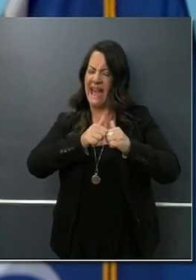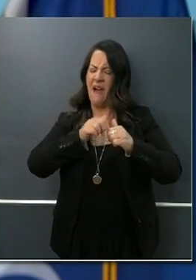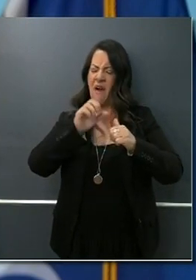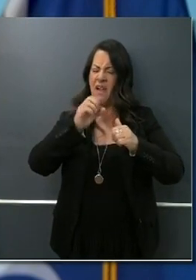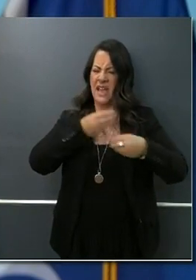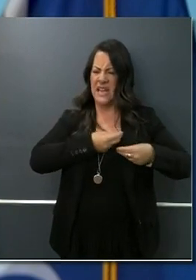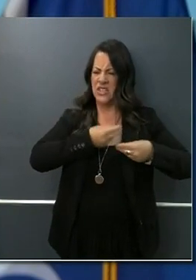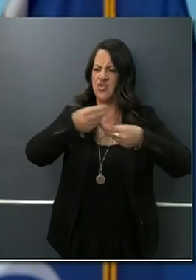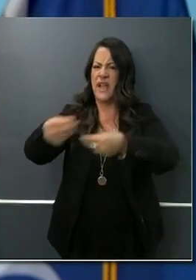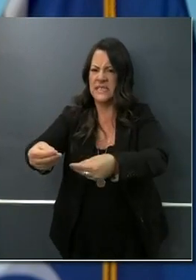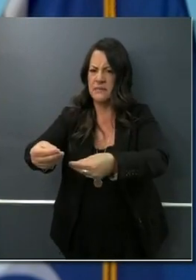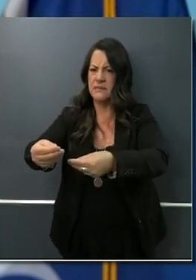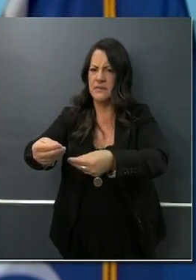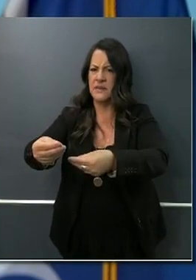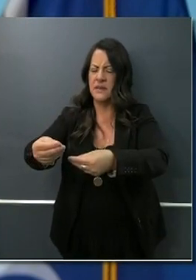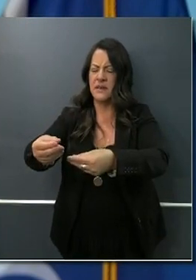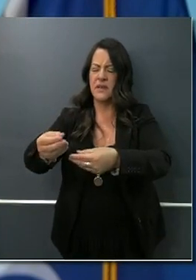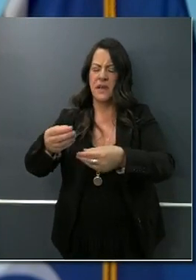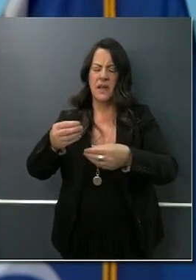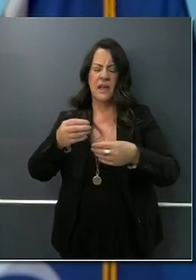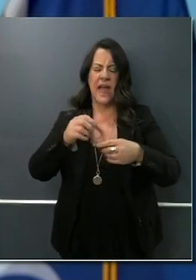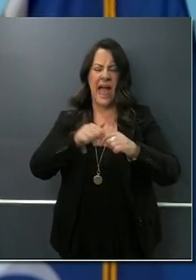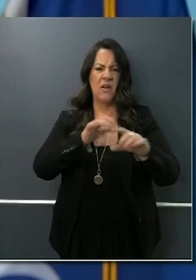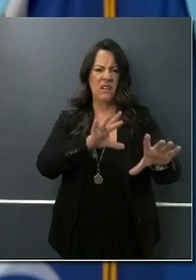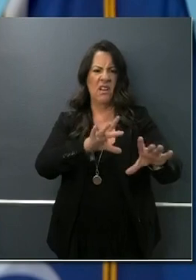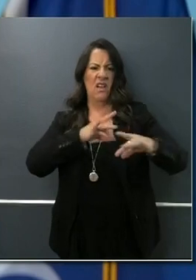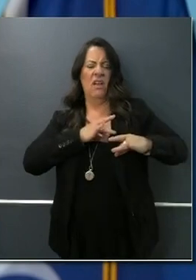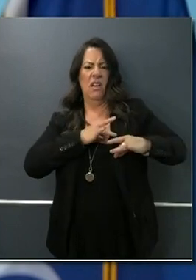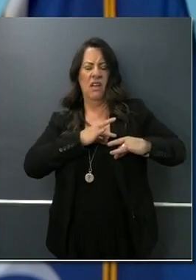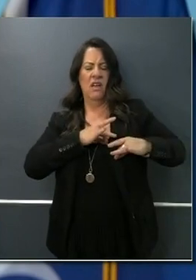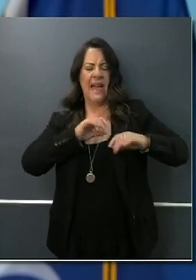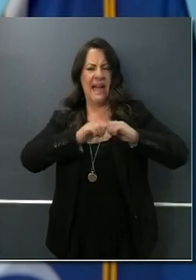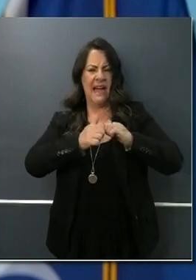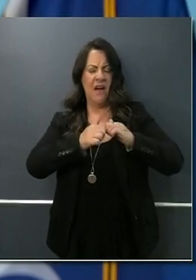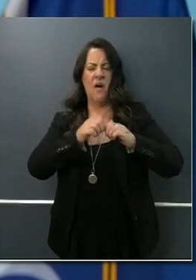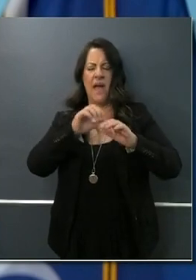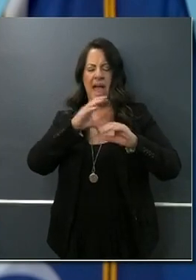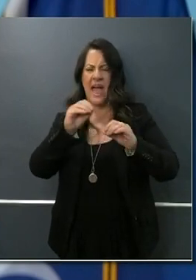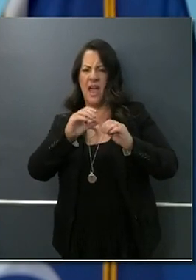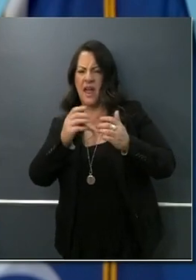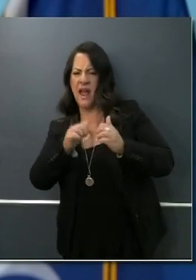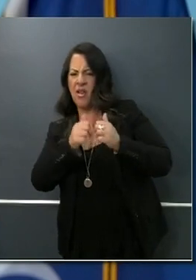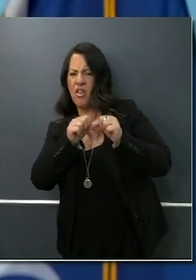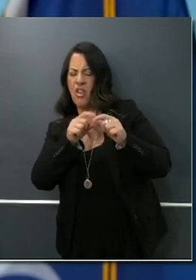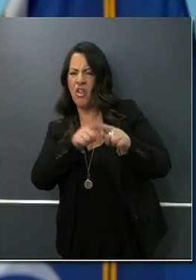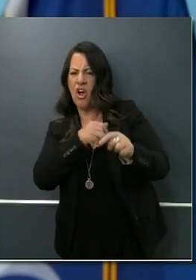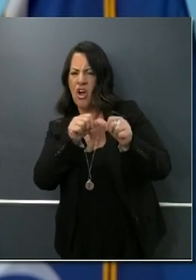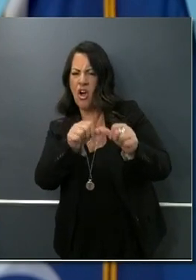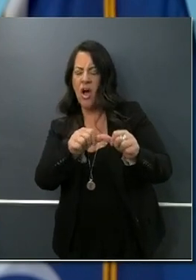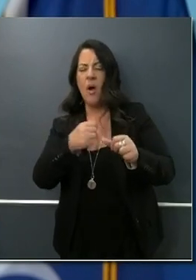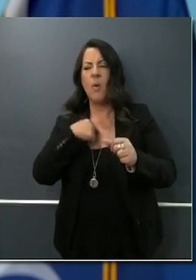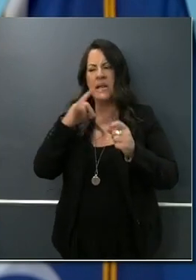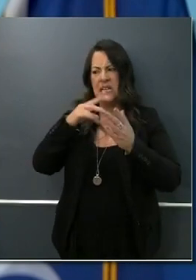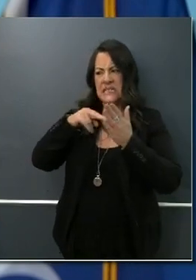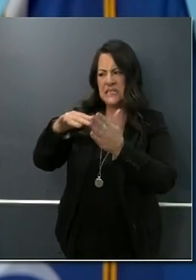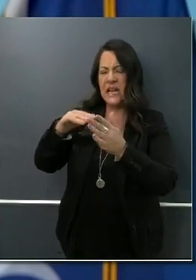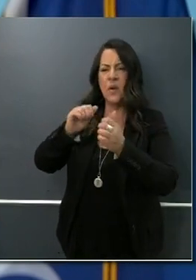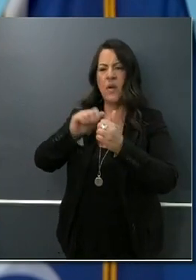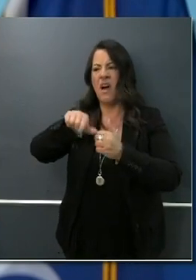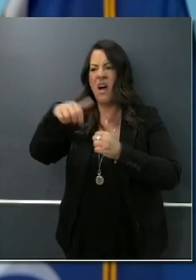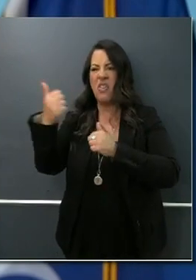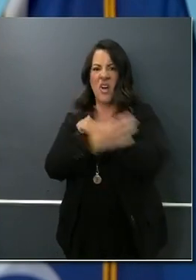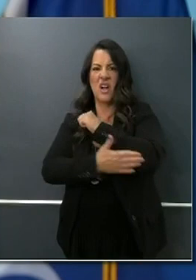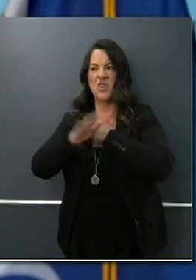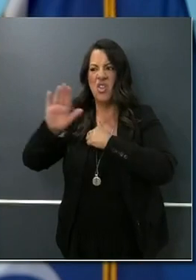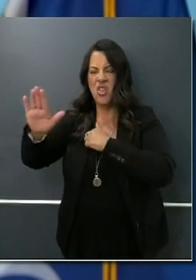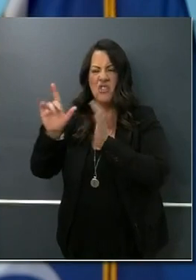takes place. I think we're learning based on what other countries are publishing in the literature, what we're learning